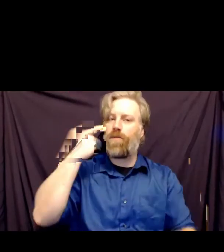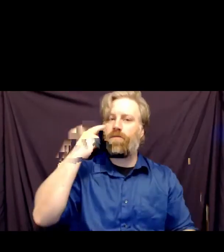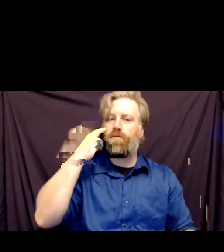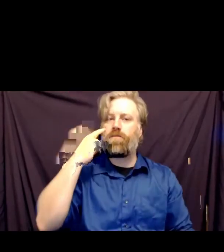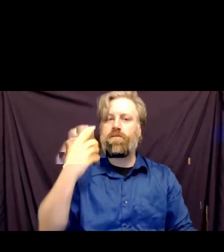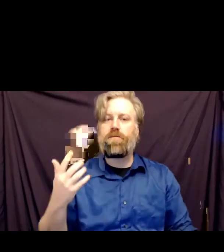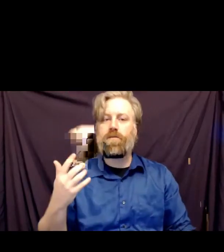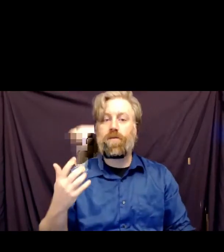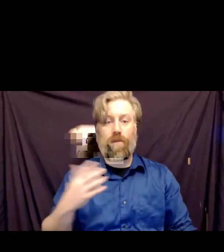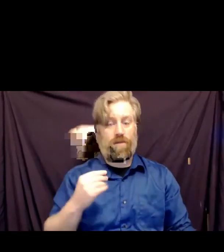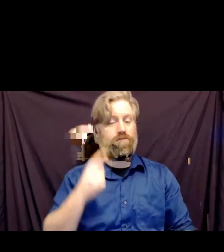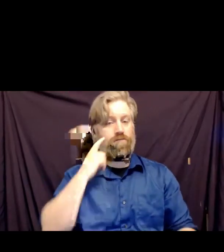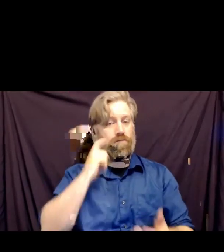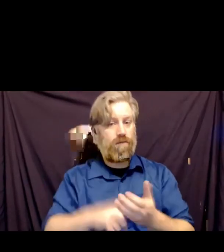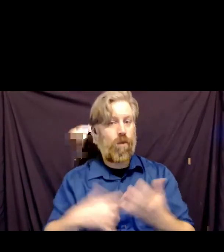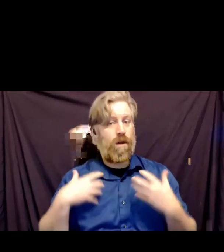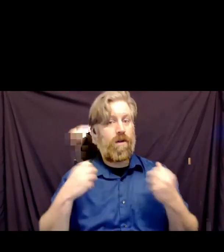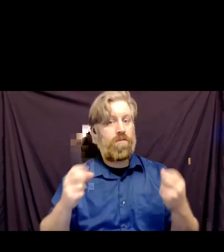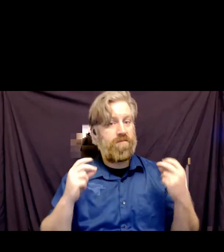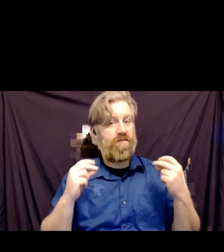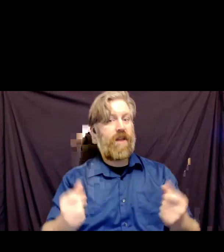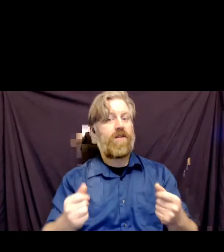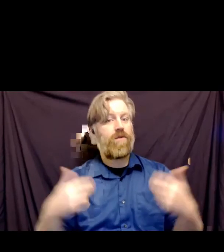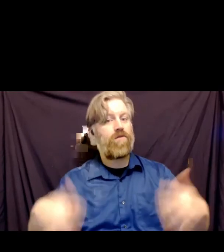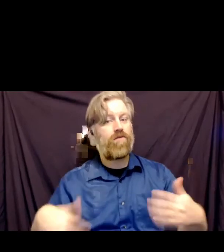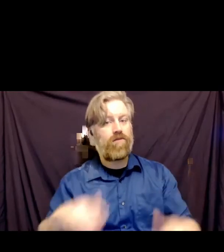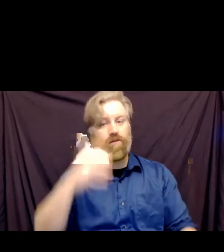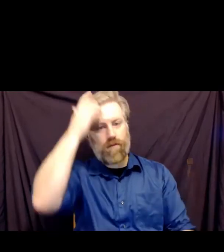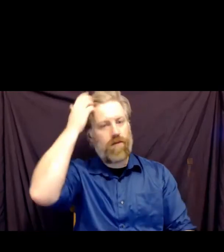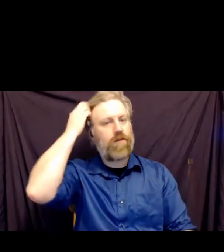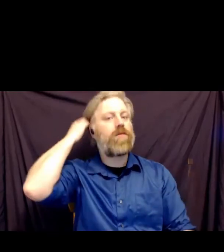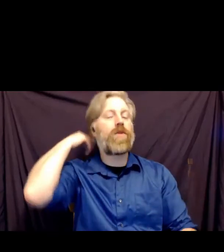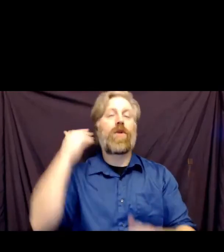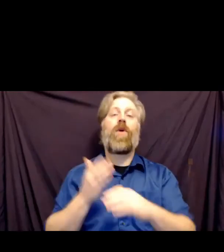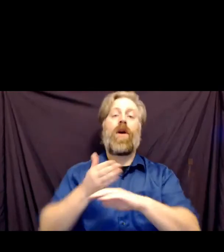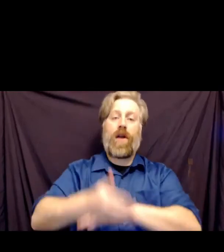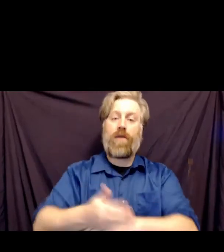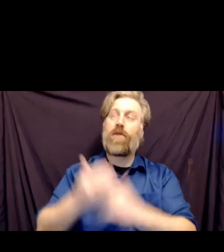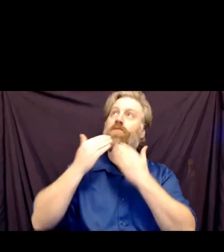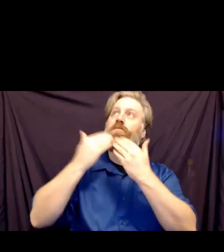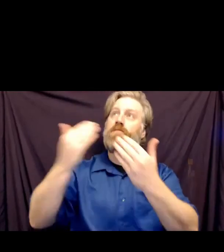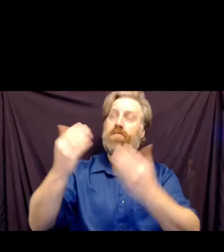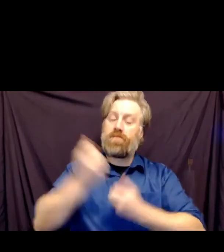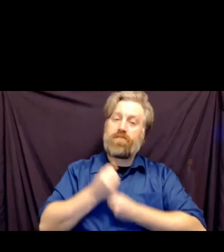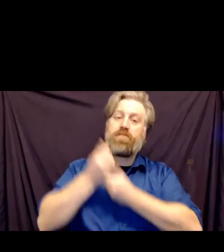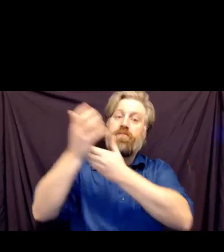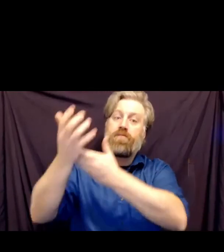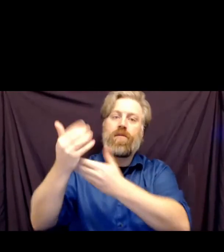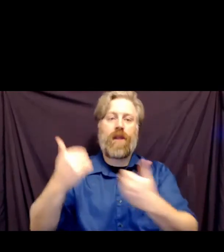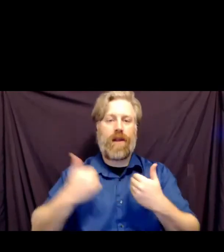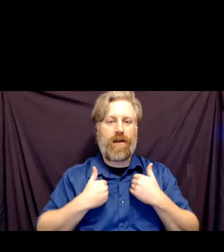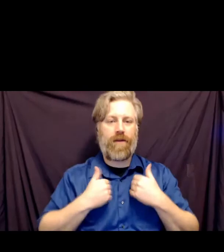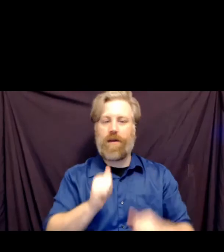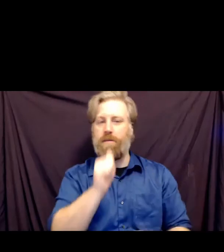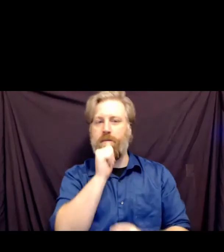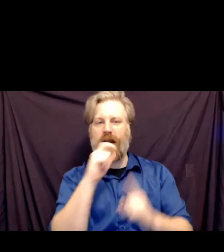healing very, very rapidly. And after you do that, then there's a password in Spring Force Qigong. The